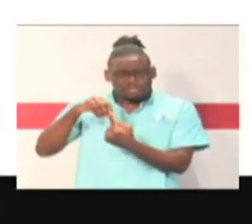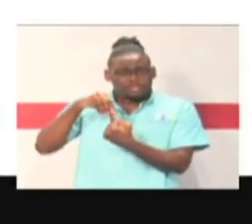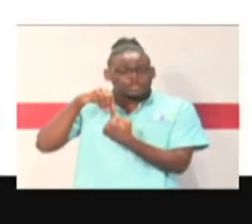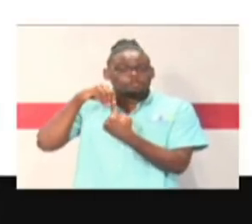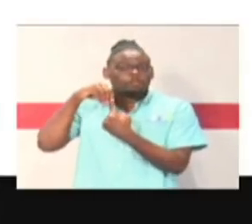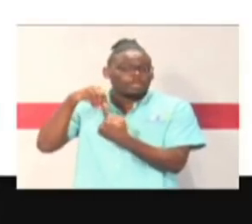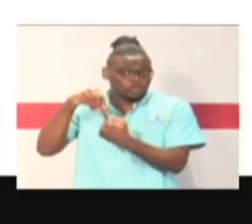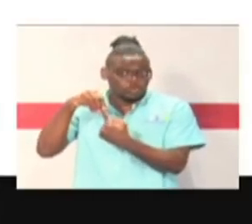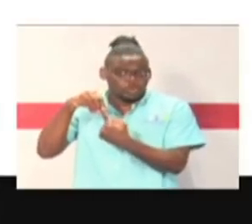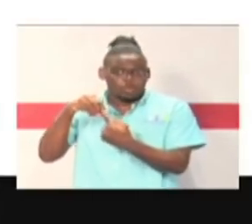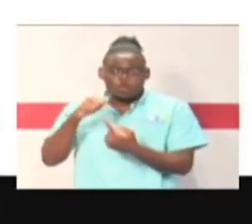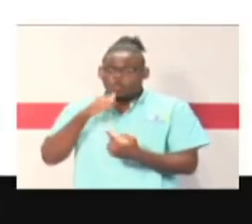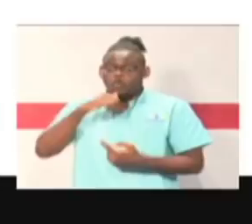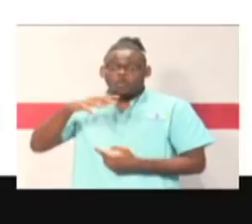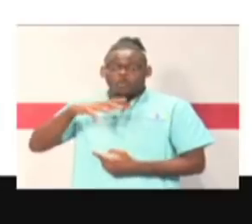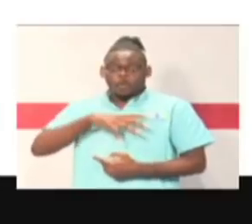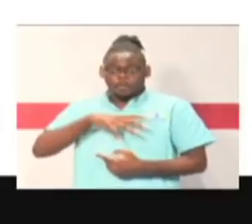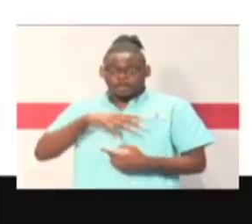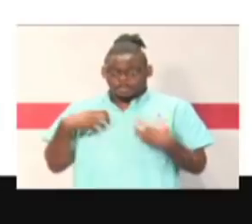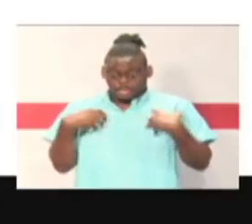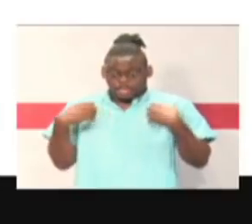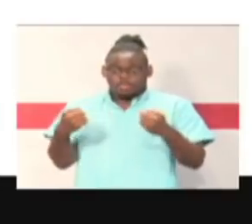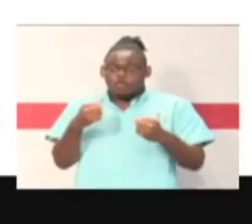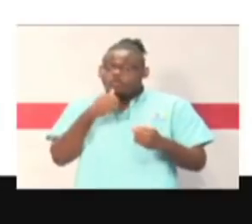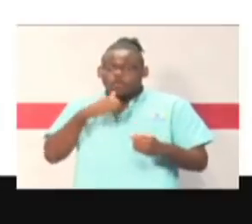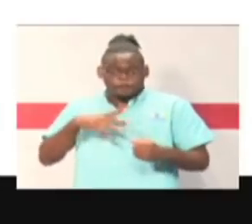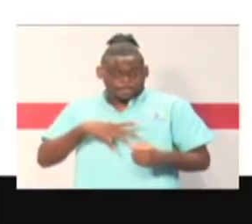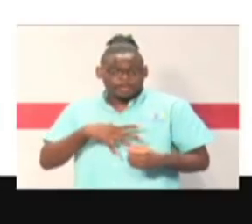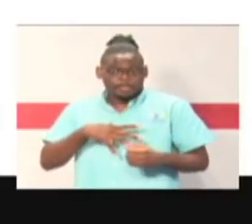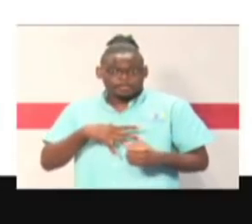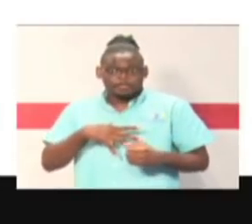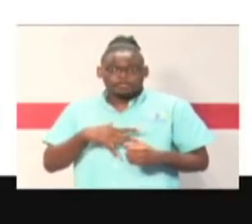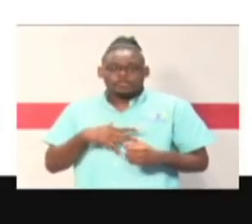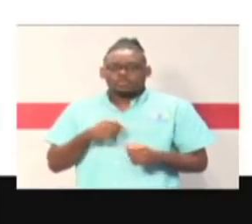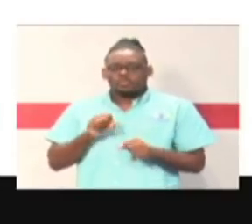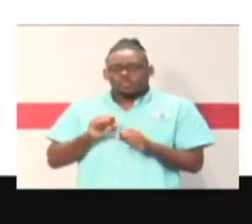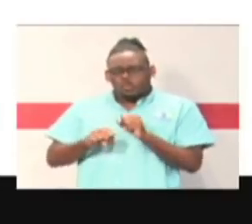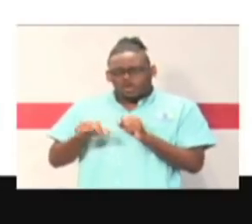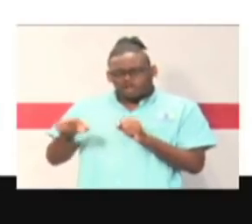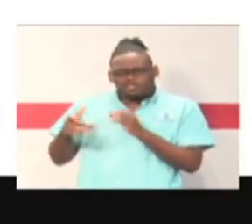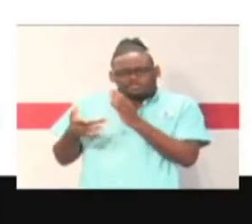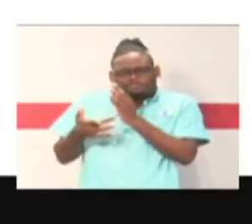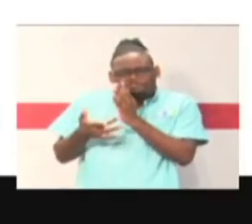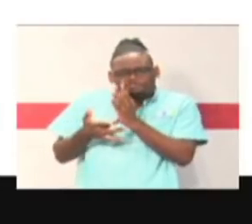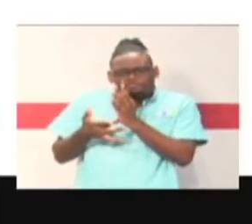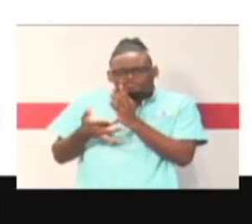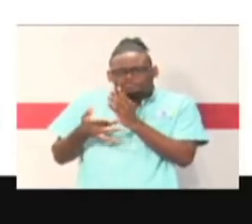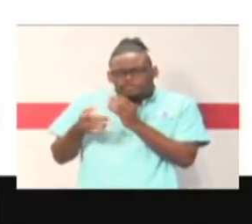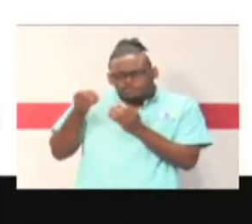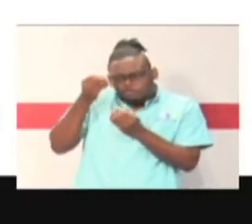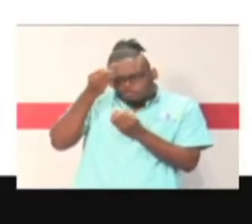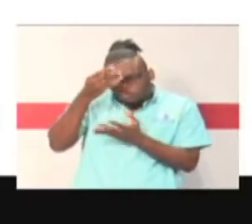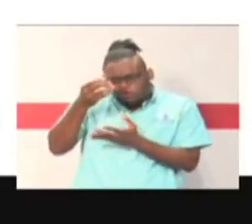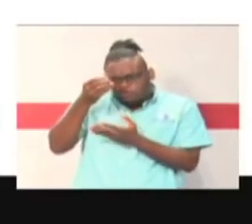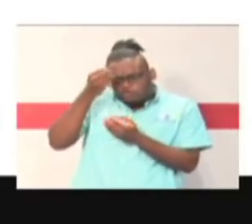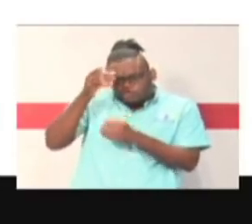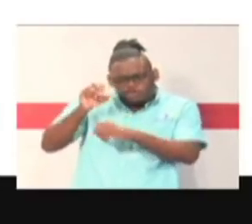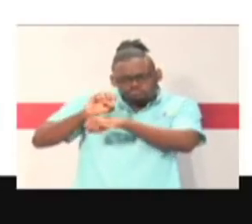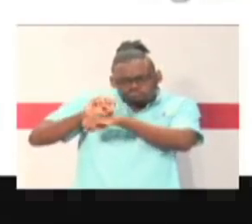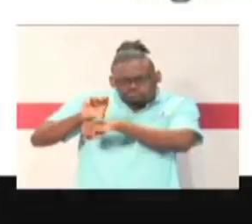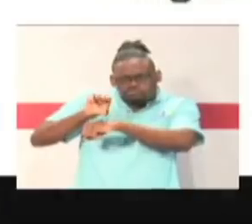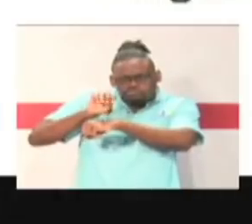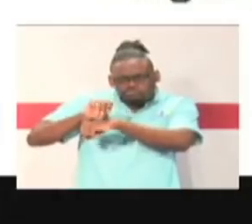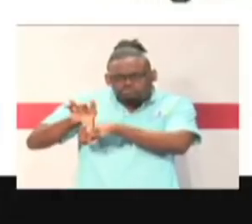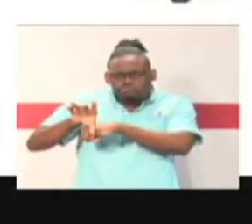as administration. So I'm providing technical advice, learned advice, research advice to the general public.